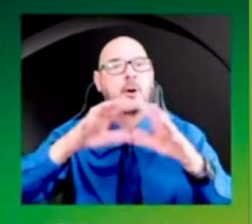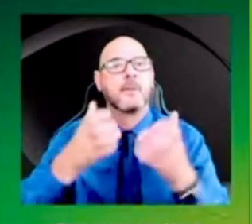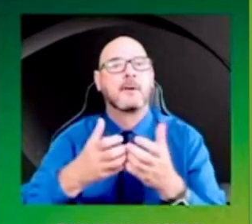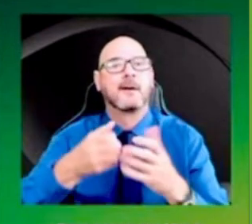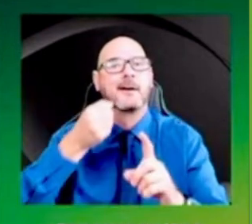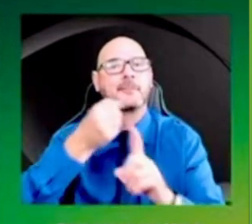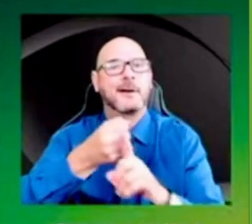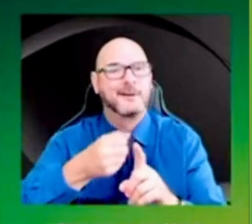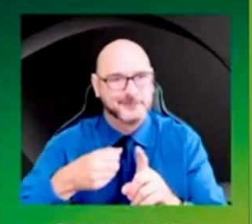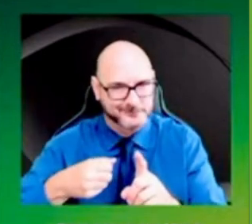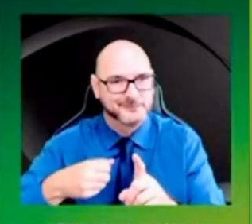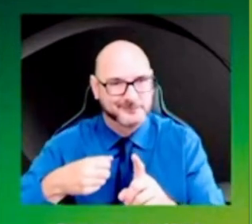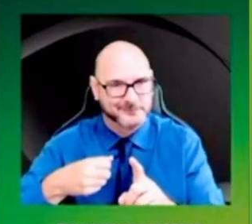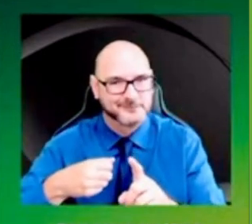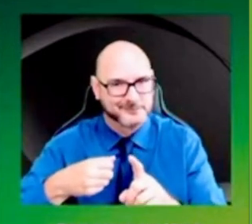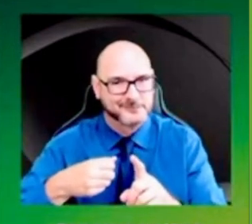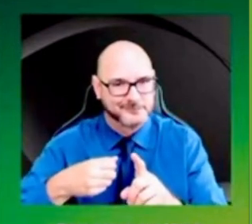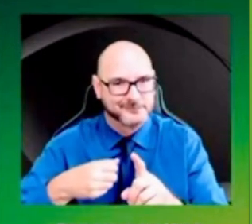That is the moment